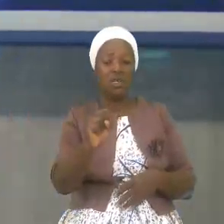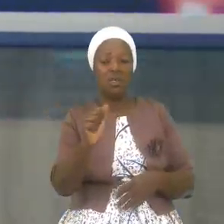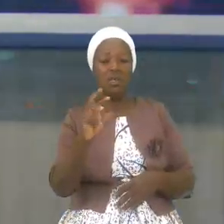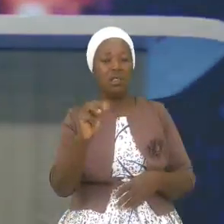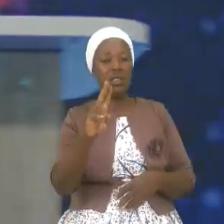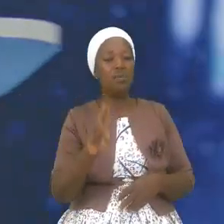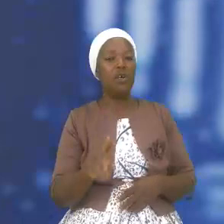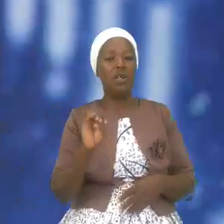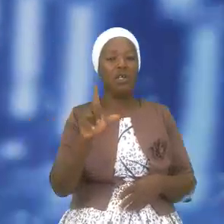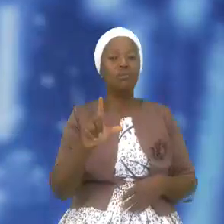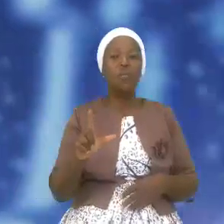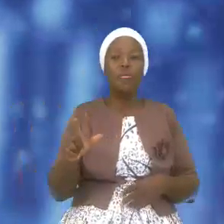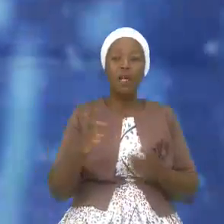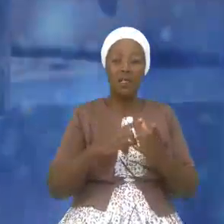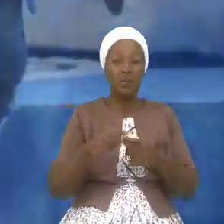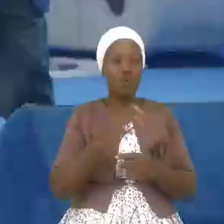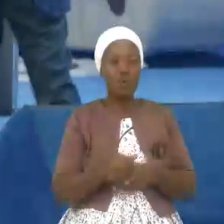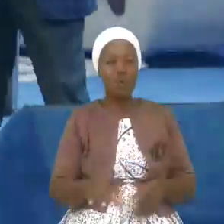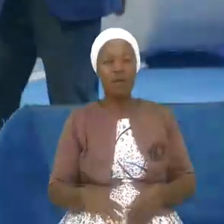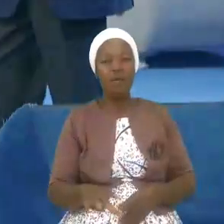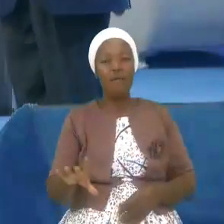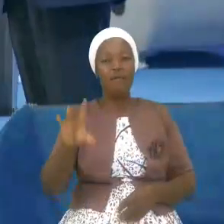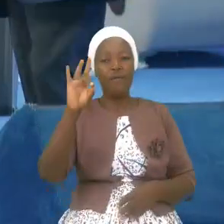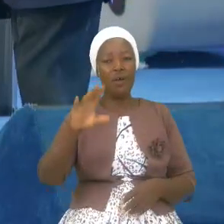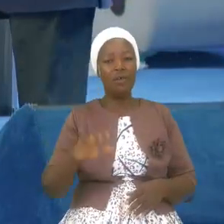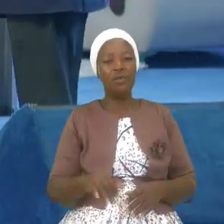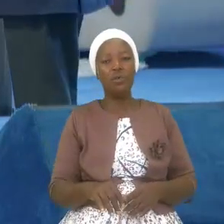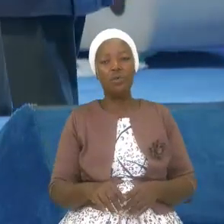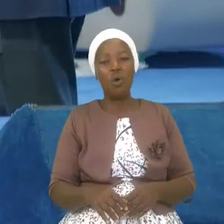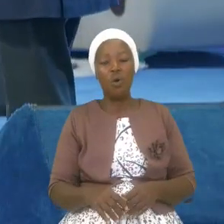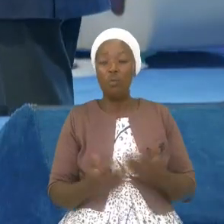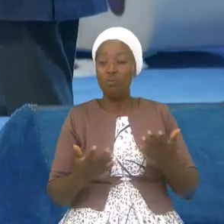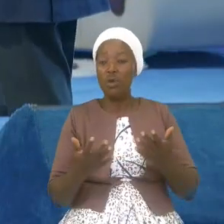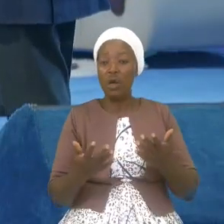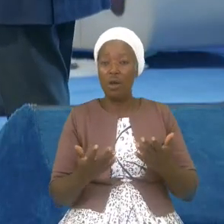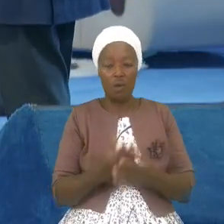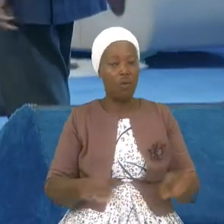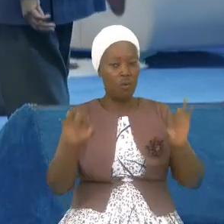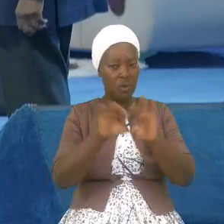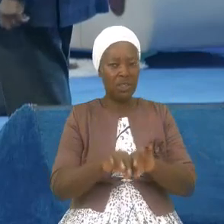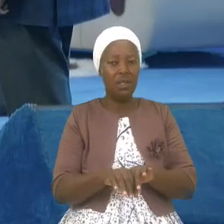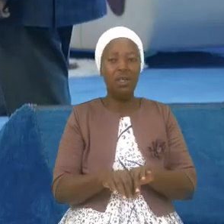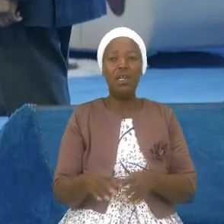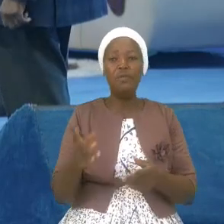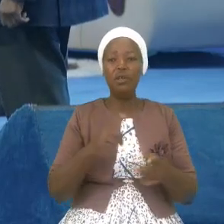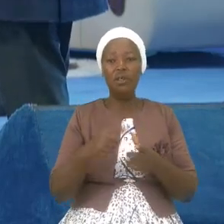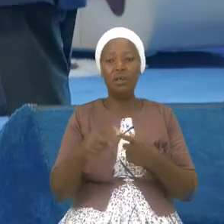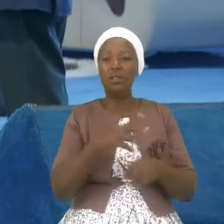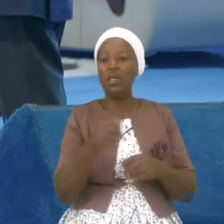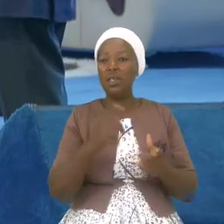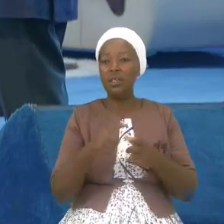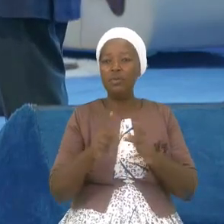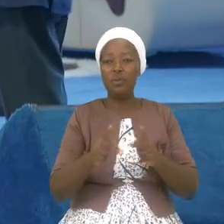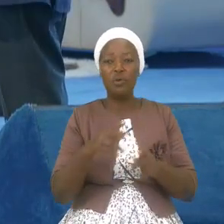come to the people of the new covenant, the people of the new testament, they were weighed. And